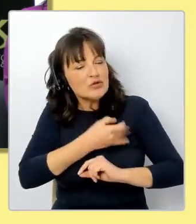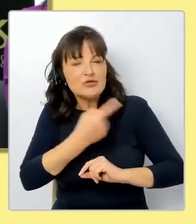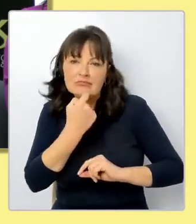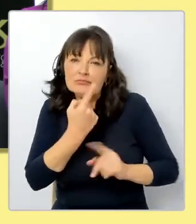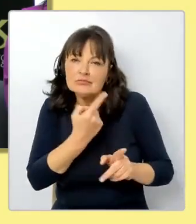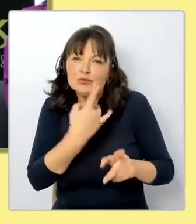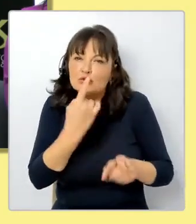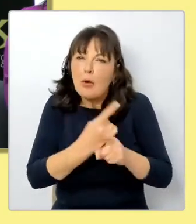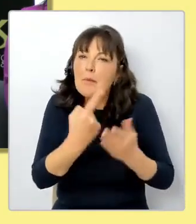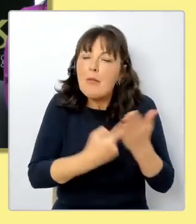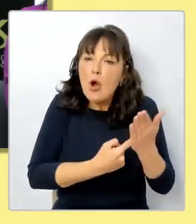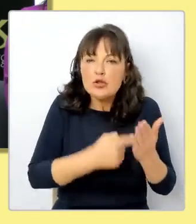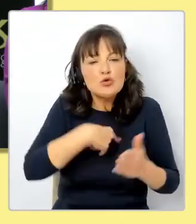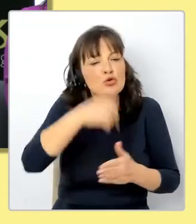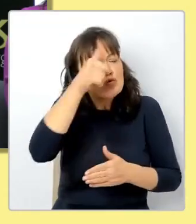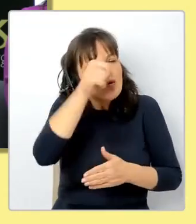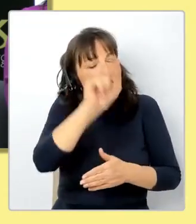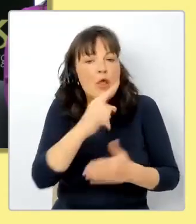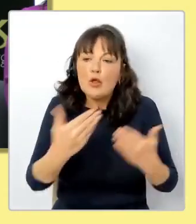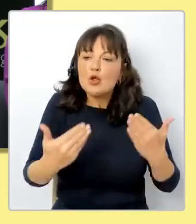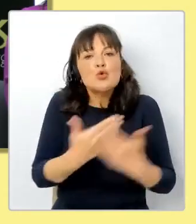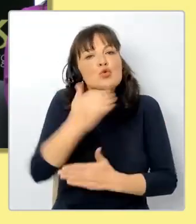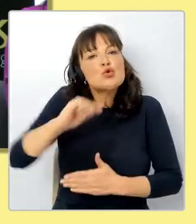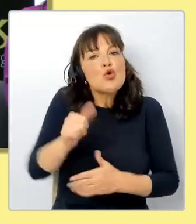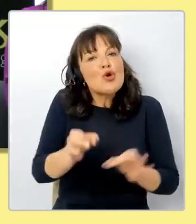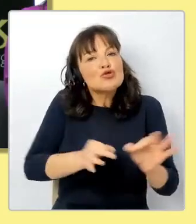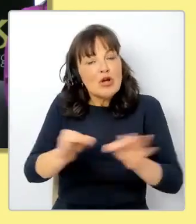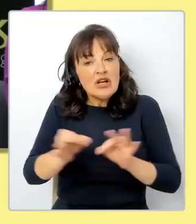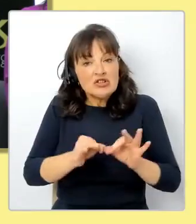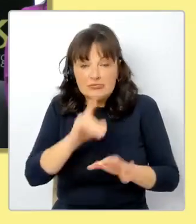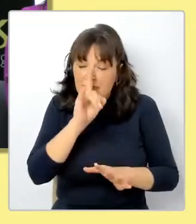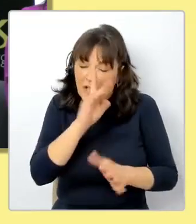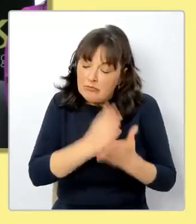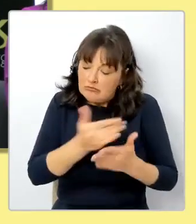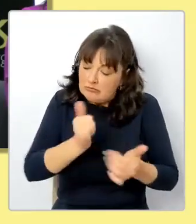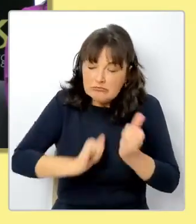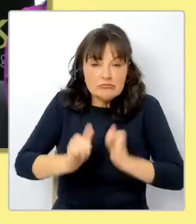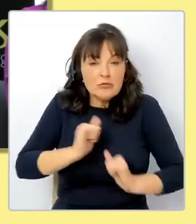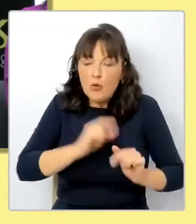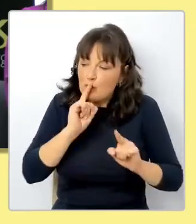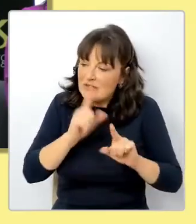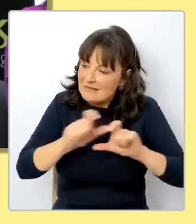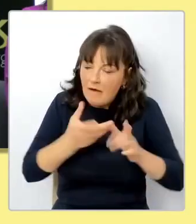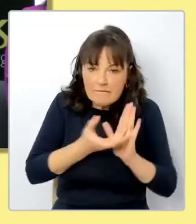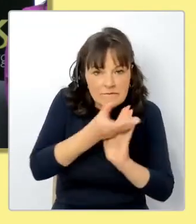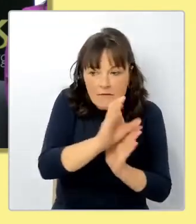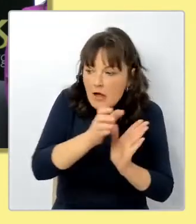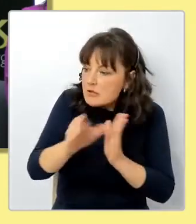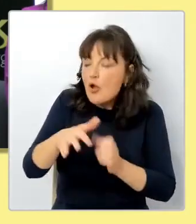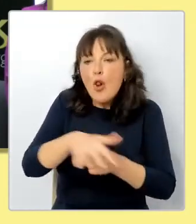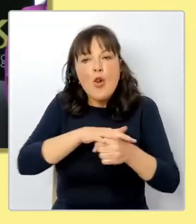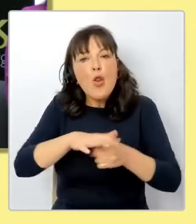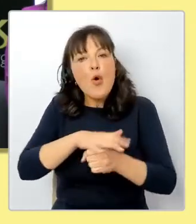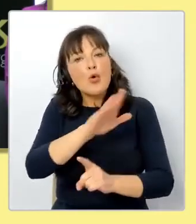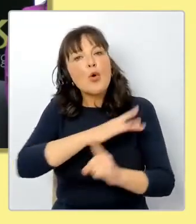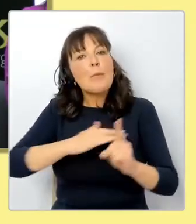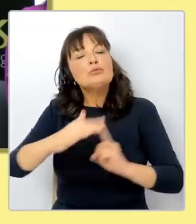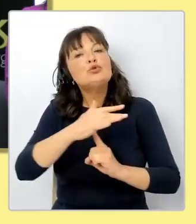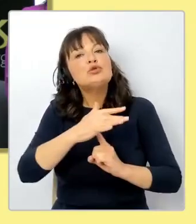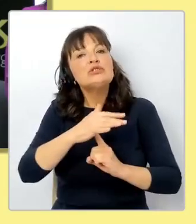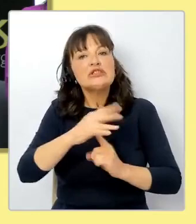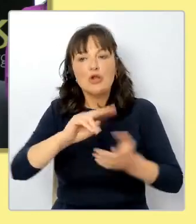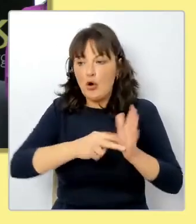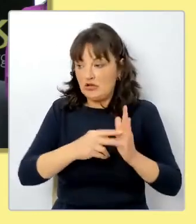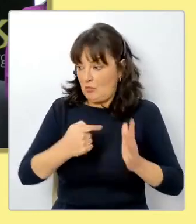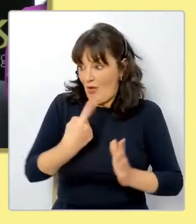strategy. What I'm particularly proud of is the fact that we continue to fund local community organisations. One of my constituency, Govan Community Project,